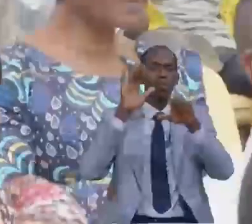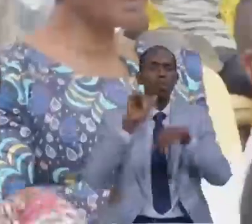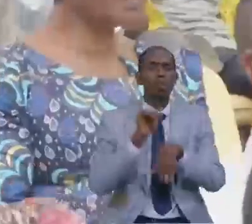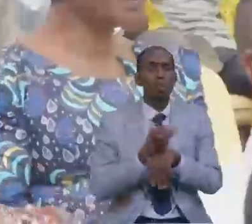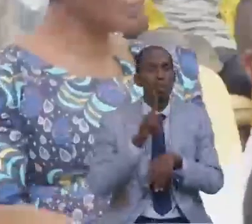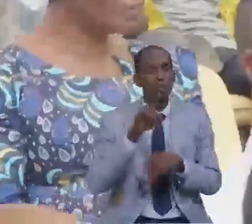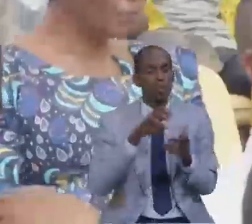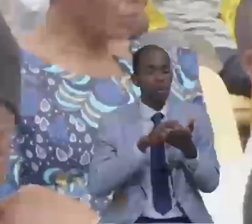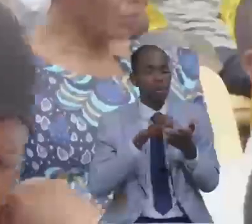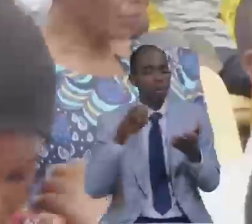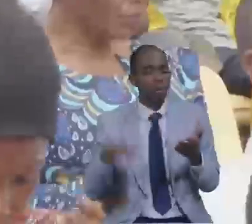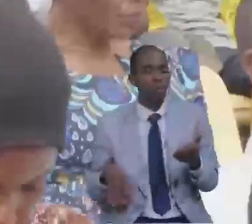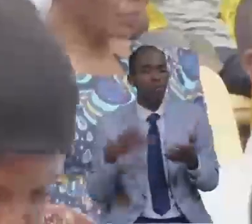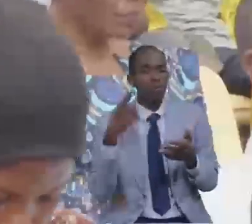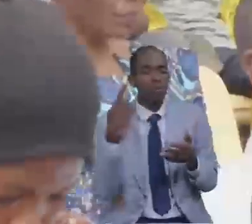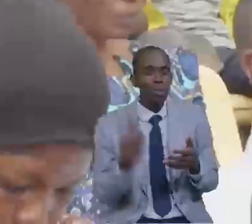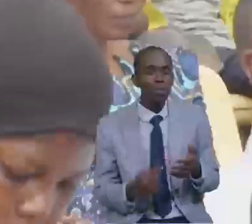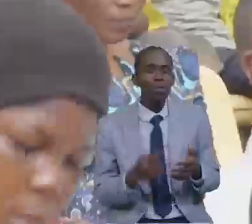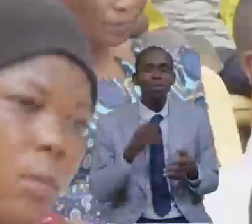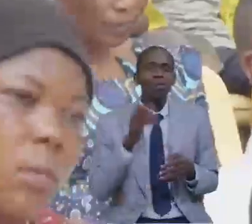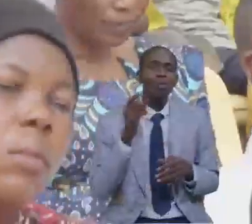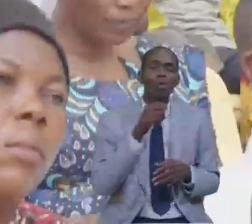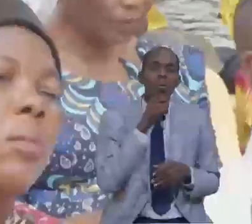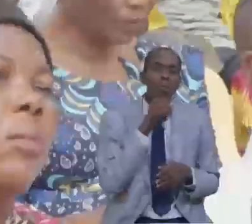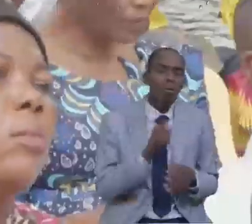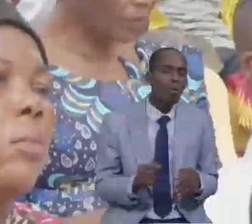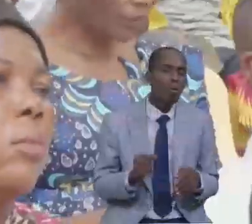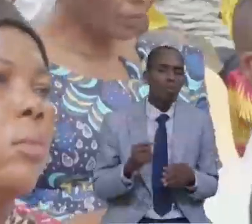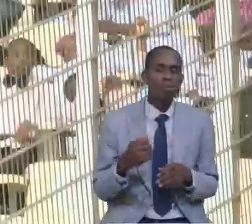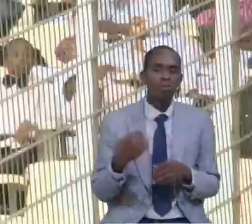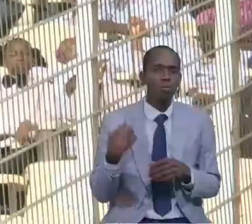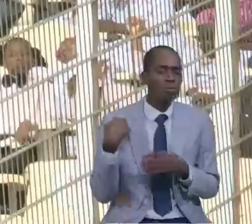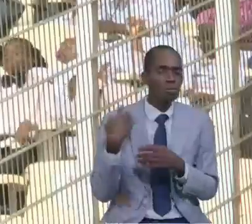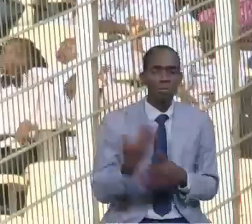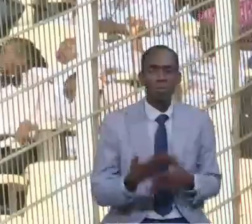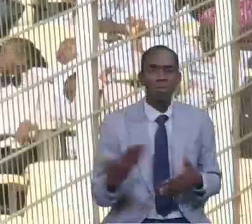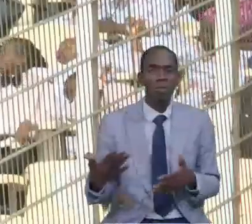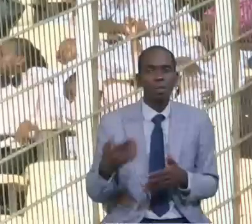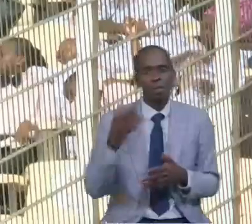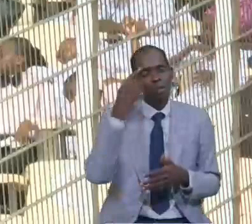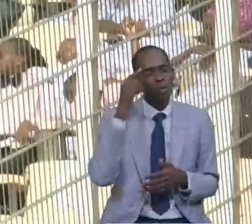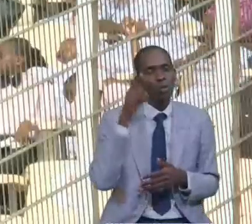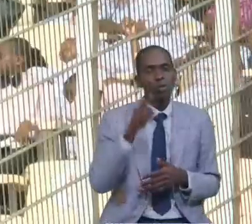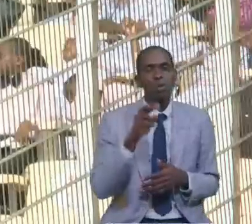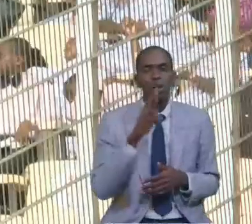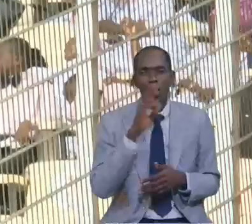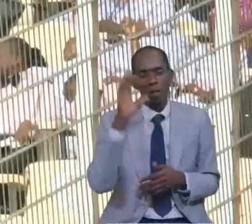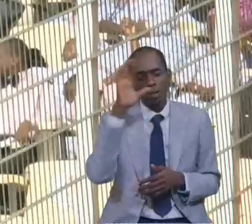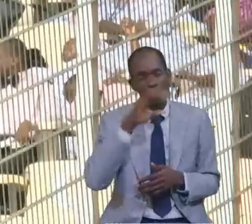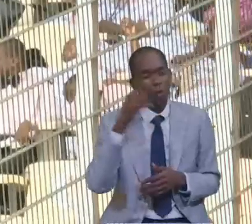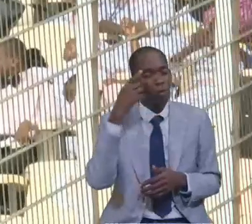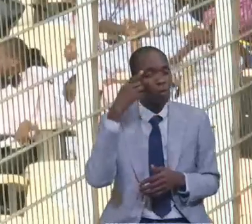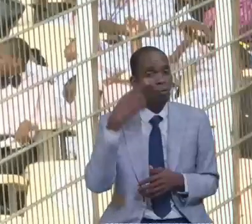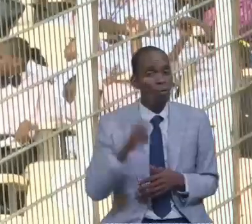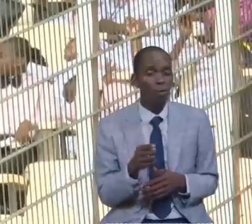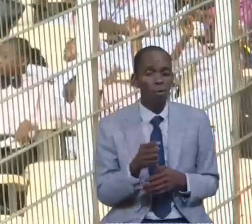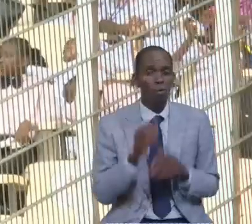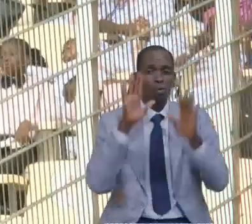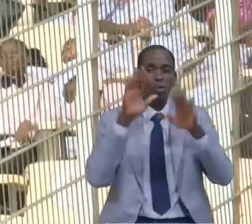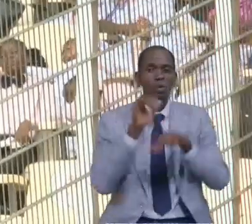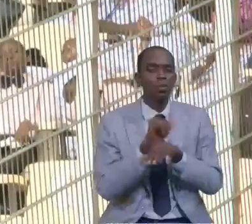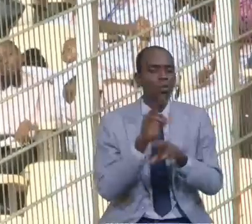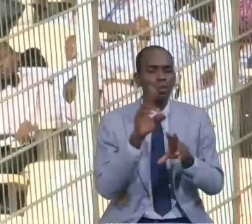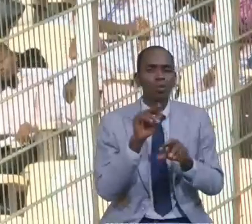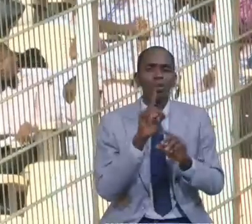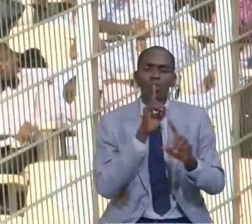miracle. Talk about everything. The word for the whole world from the Christ